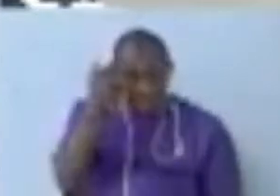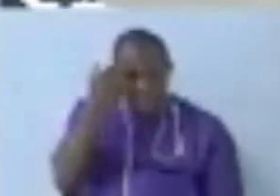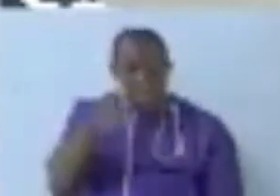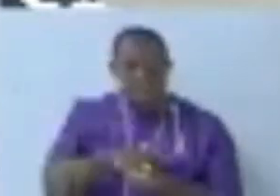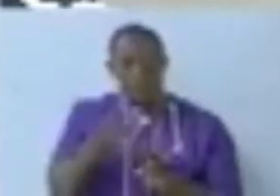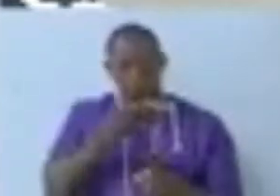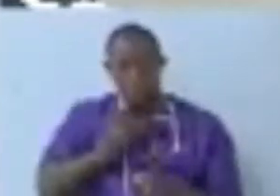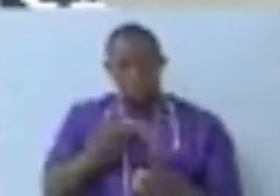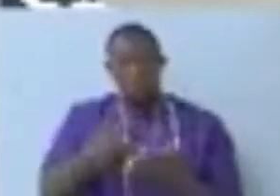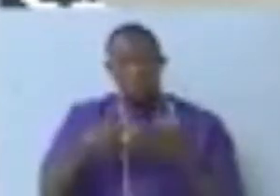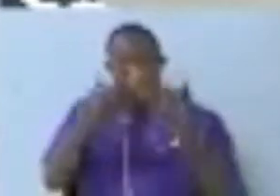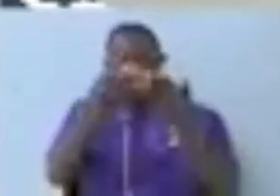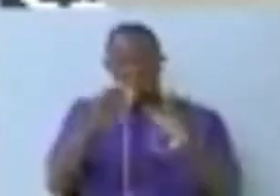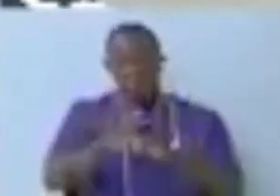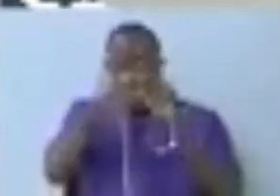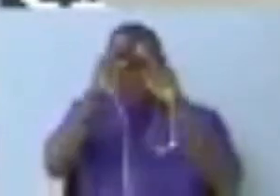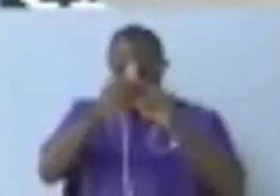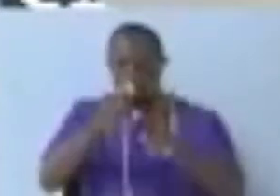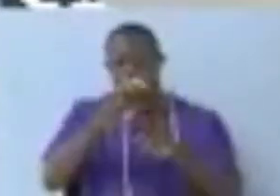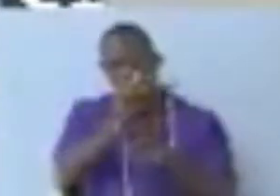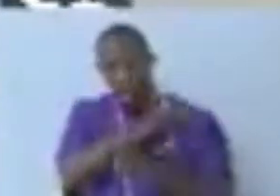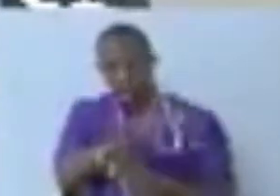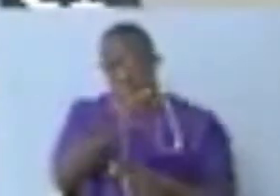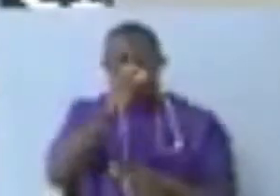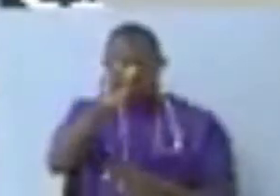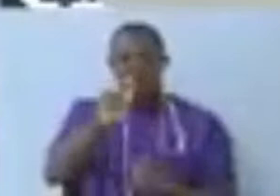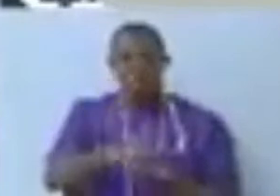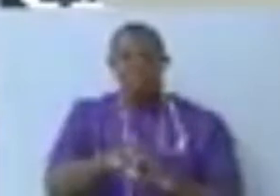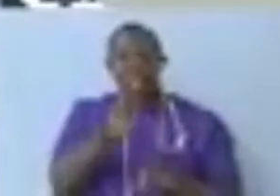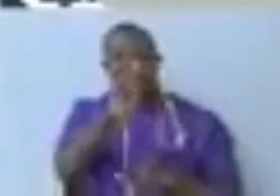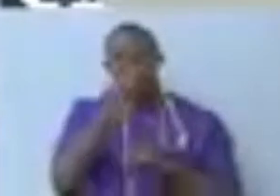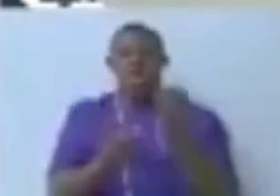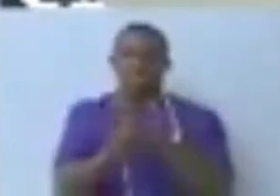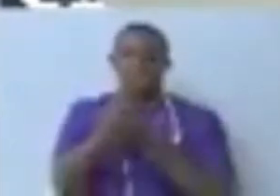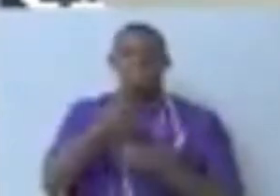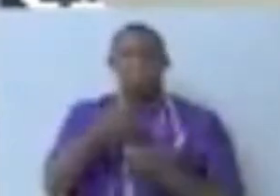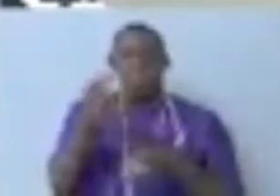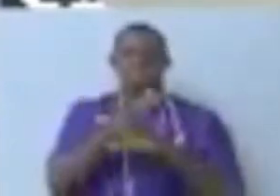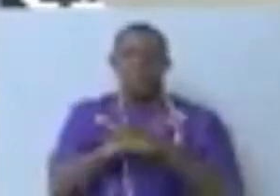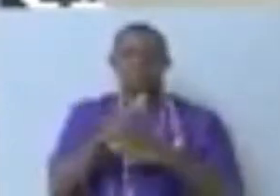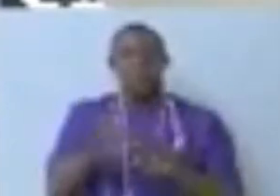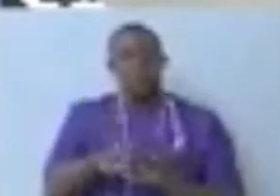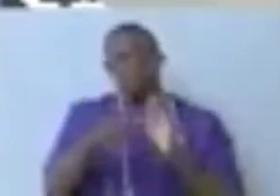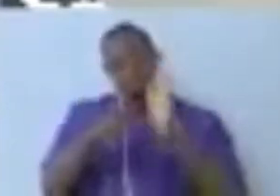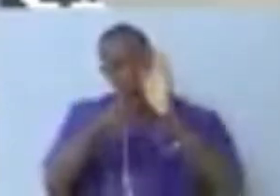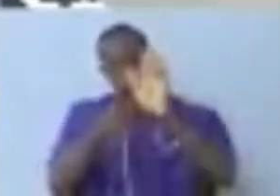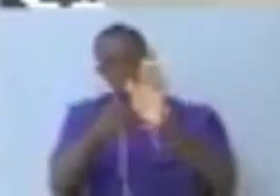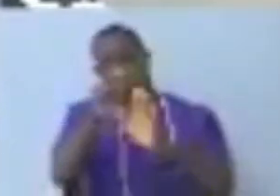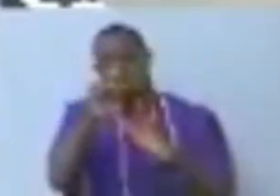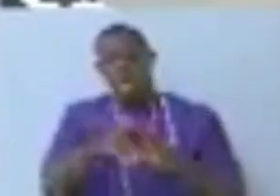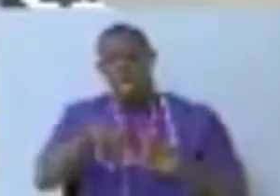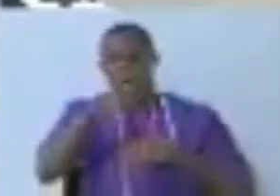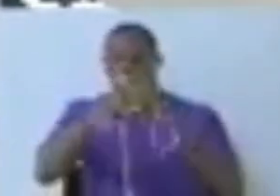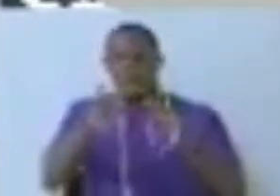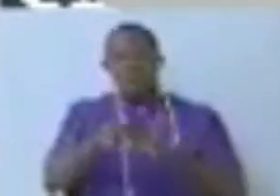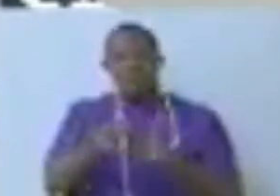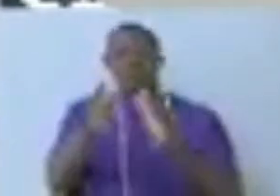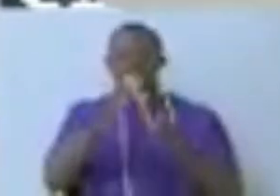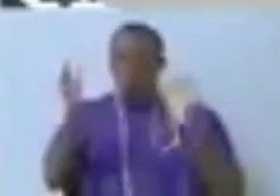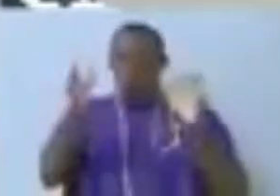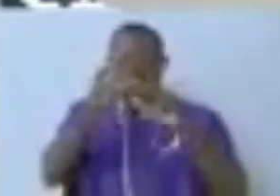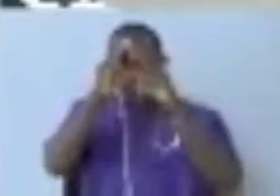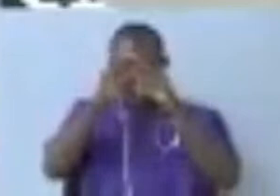you have just insulted me. I did not insult you. Well, I have showed you courtesy. I have showed you greatest courtesy. I